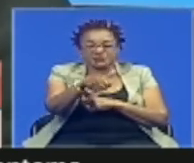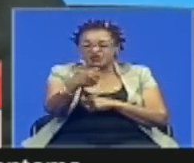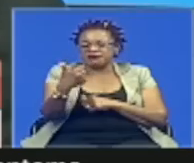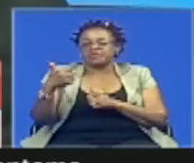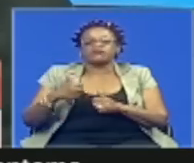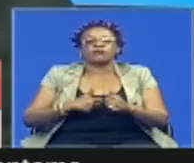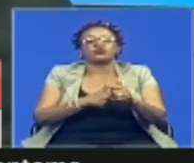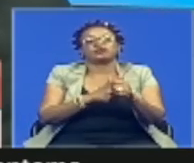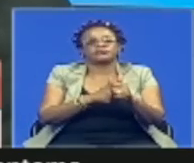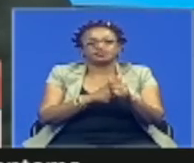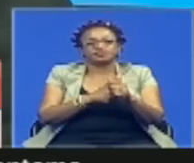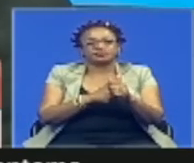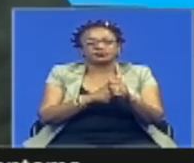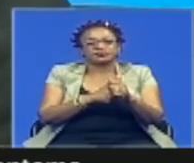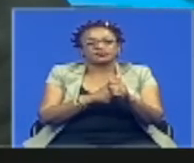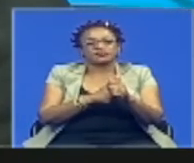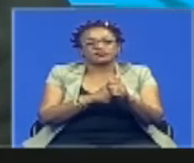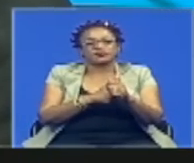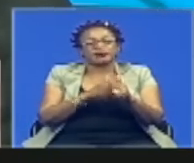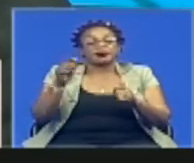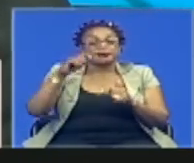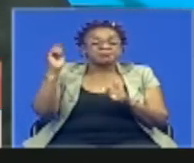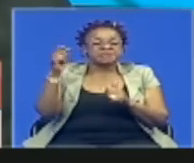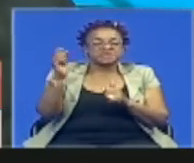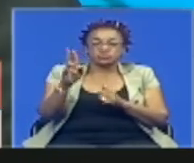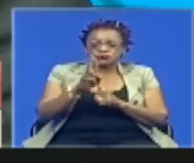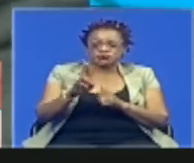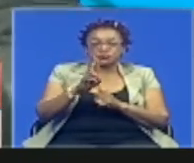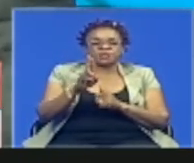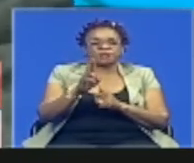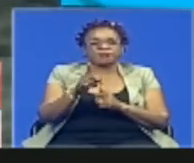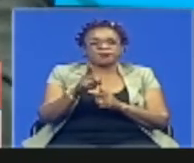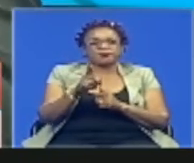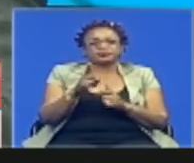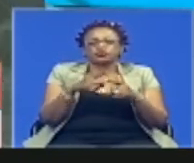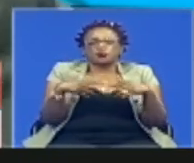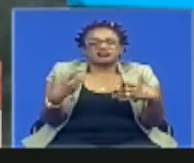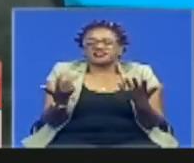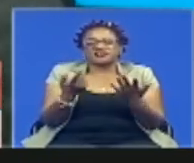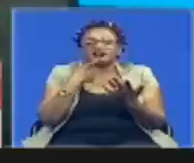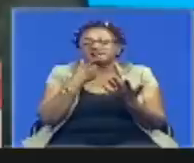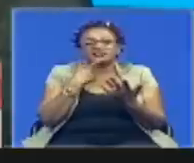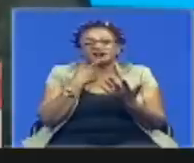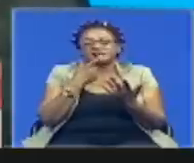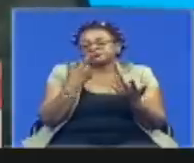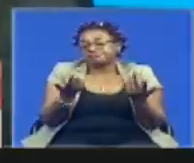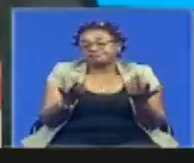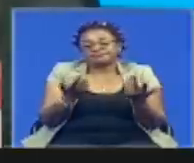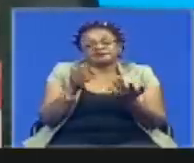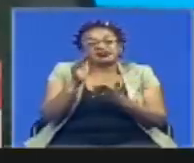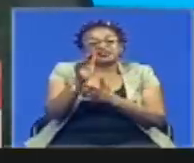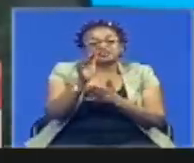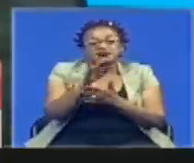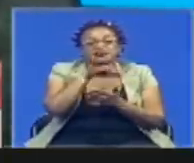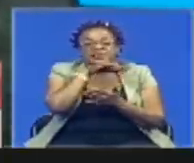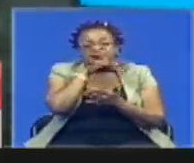two, President Uhuru's welcome, or whatever he calls the olive branch to Honorable Raila Odinga